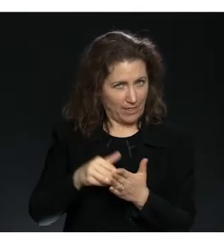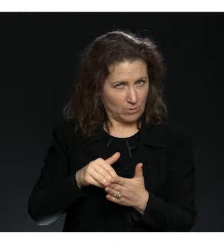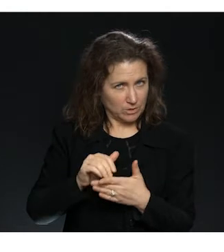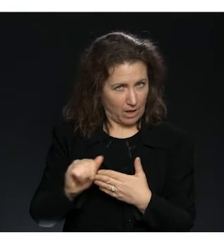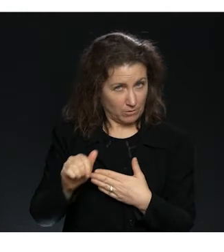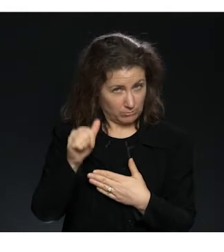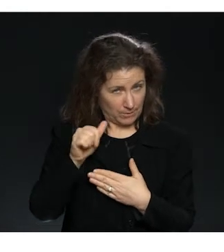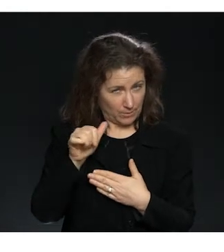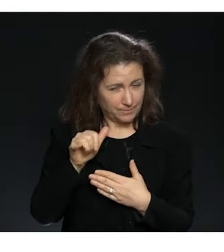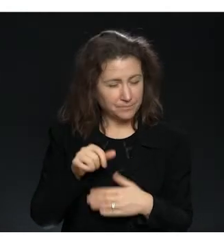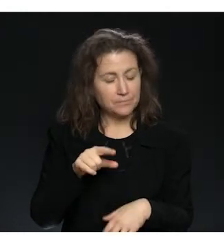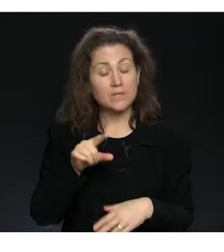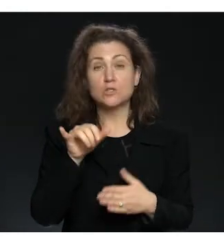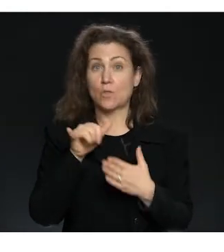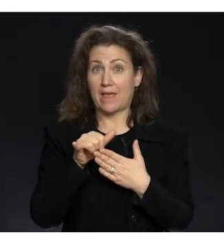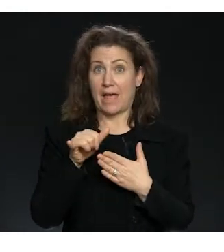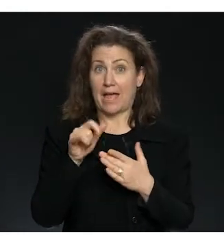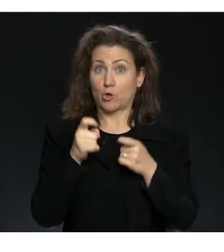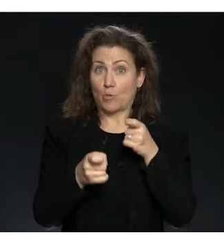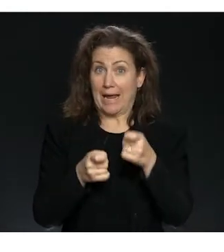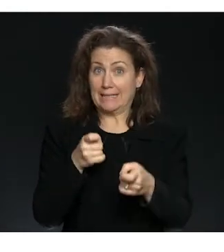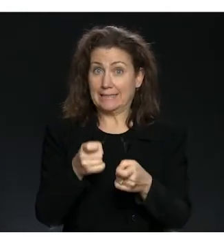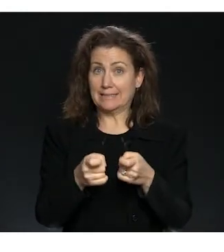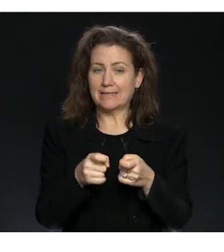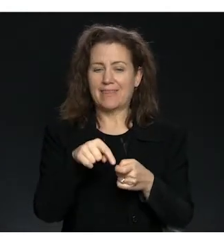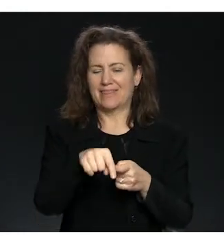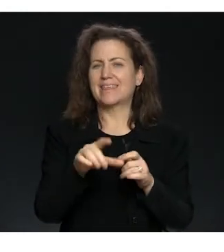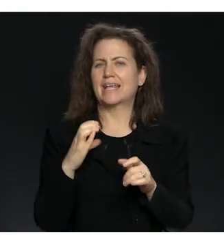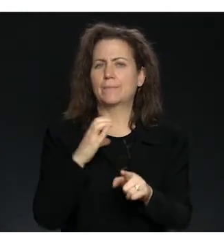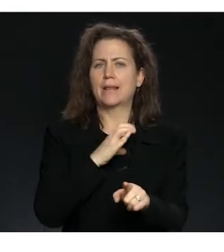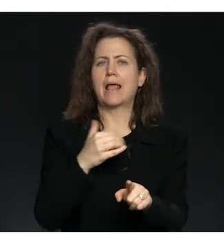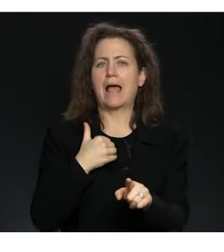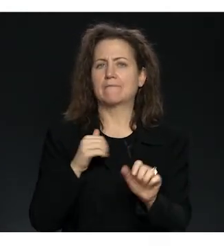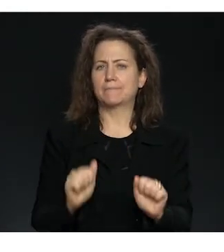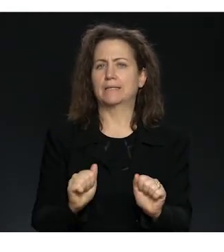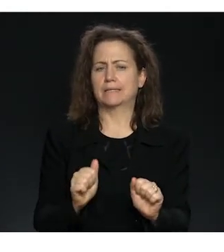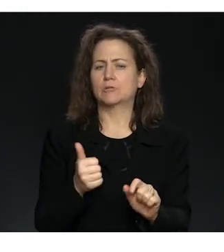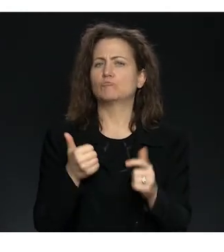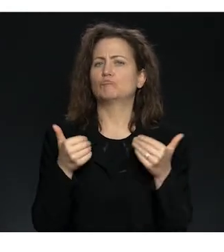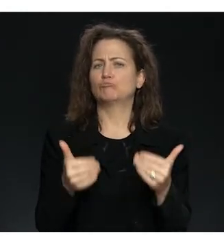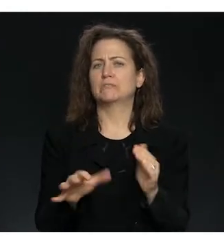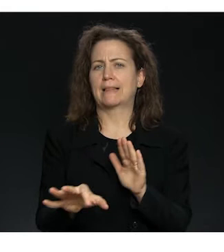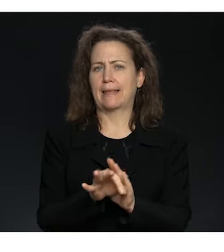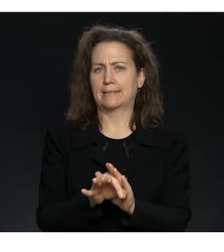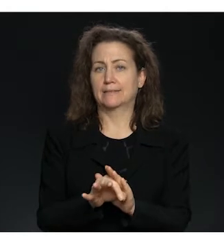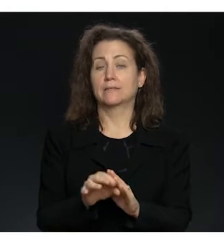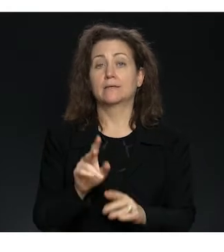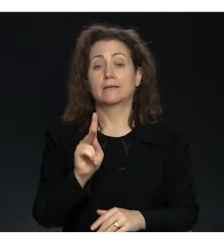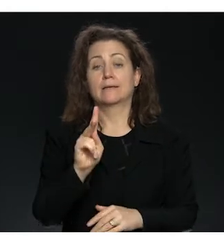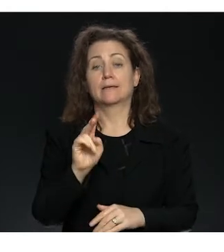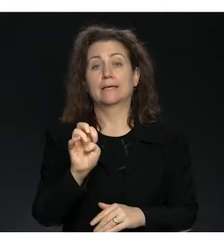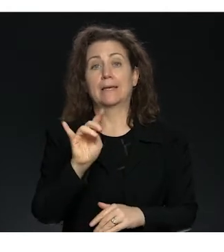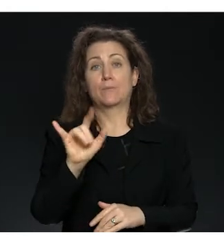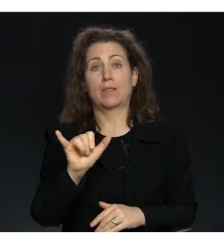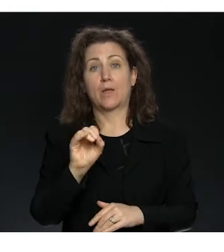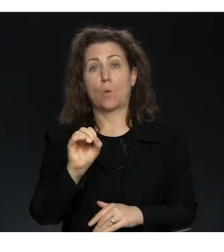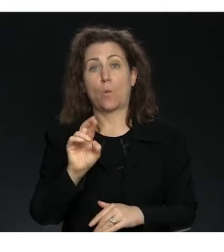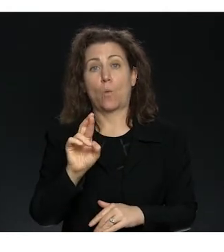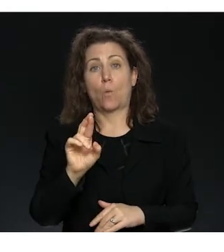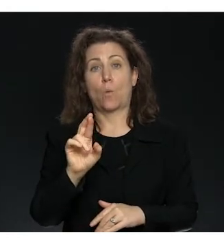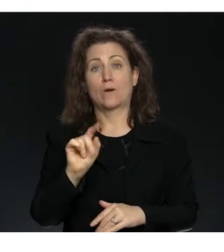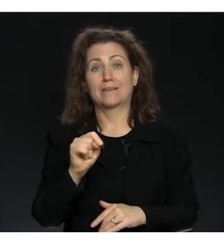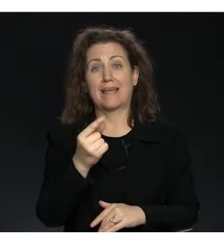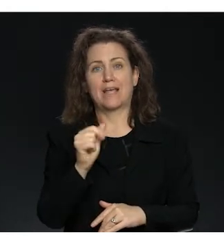could be selected by this committee. So Kimberly Ortega will present those actions that were taken at the October